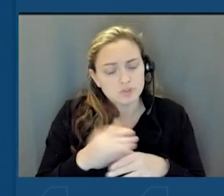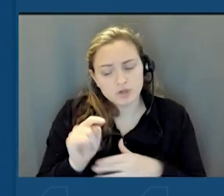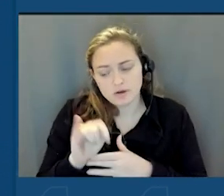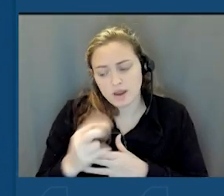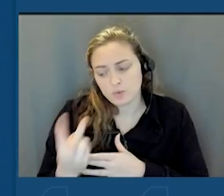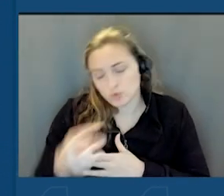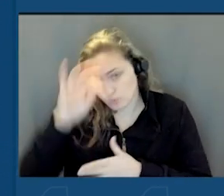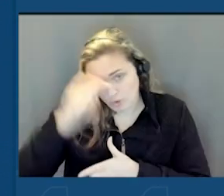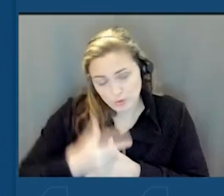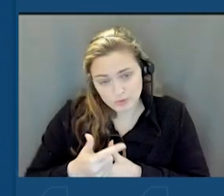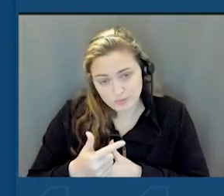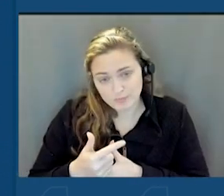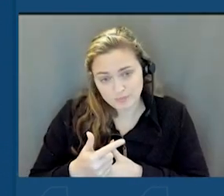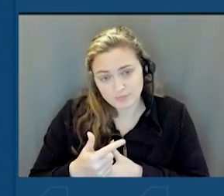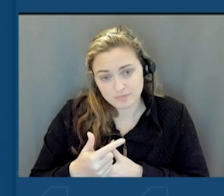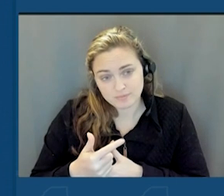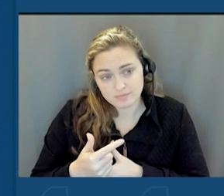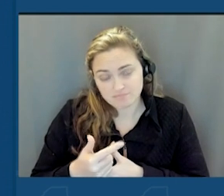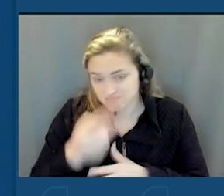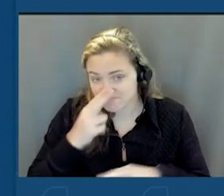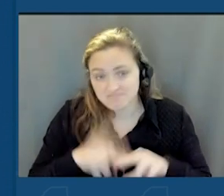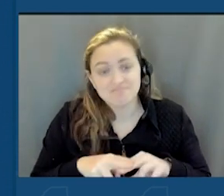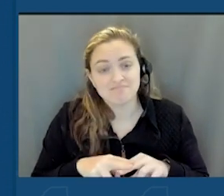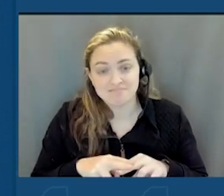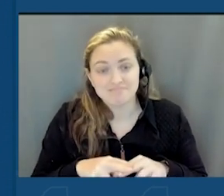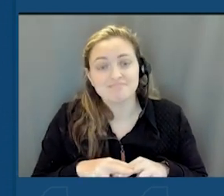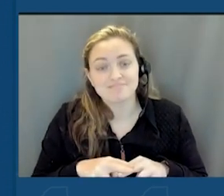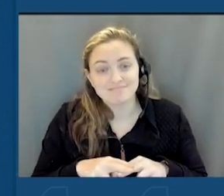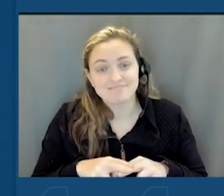brothers. Yeah, it was a lot of fun.